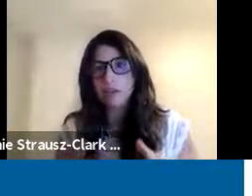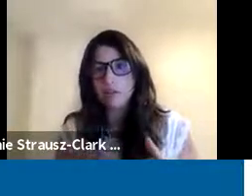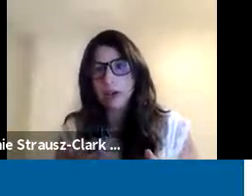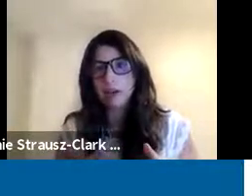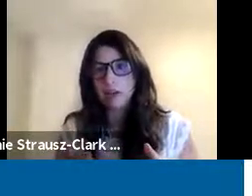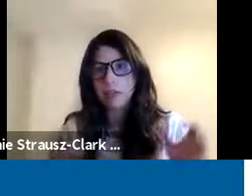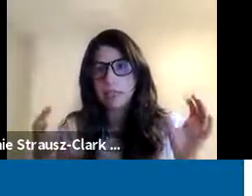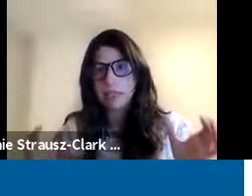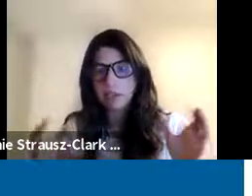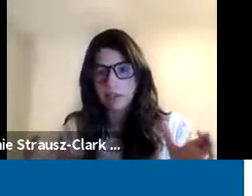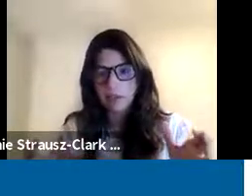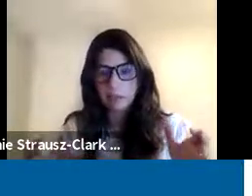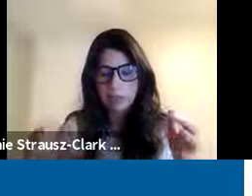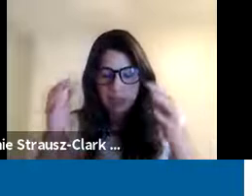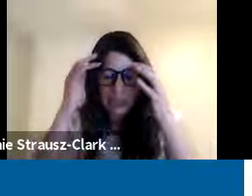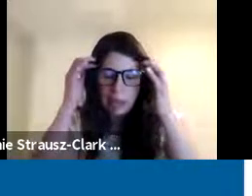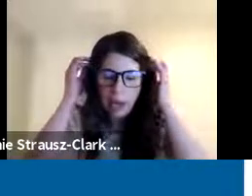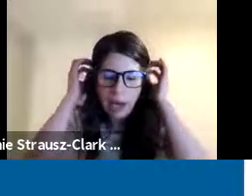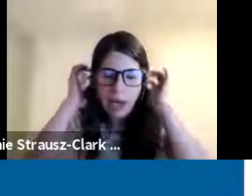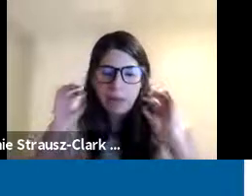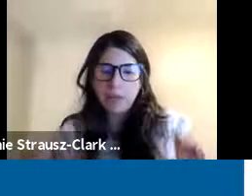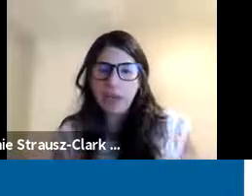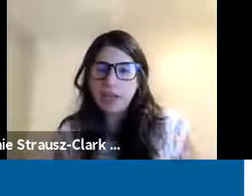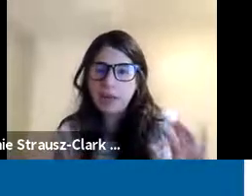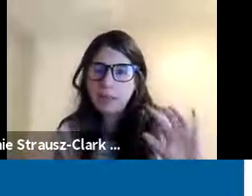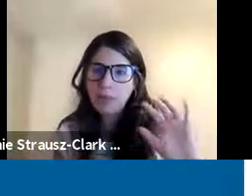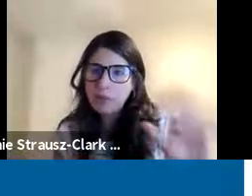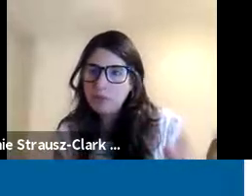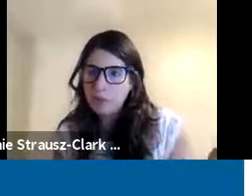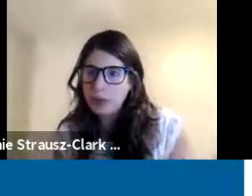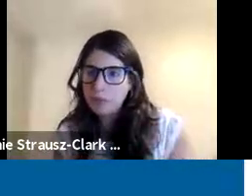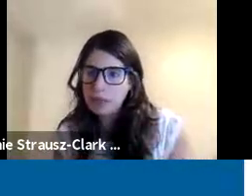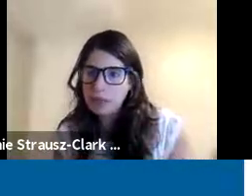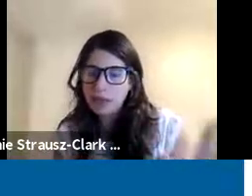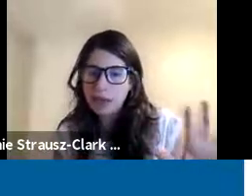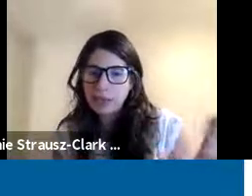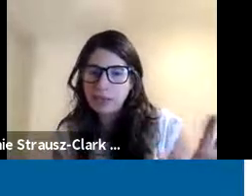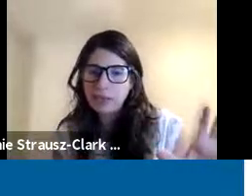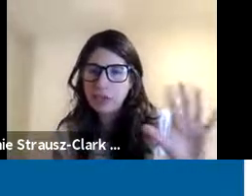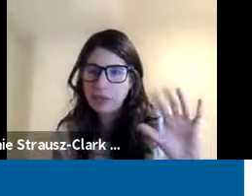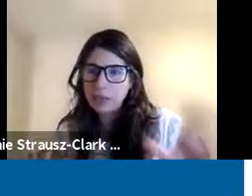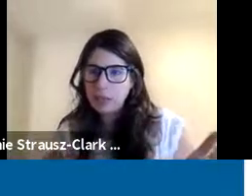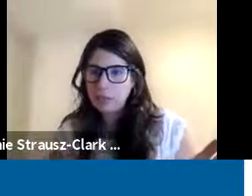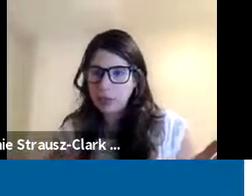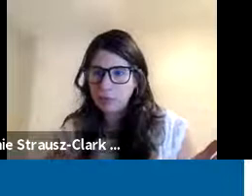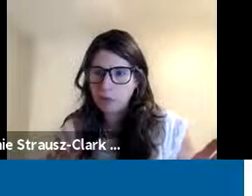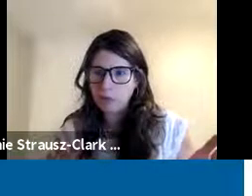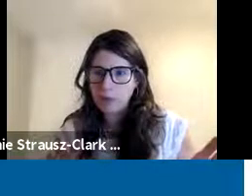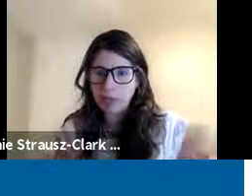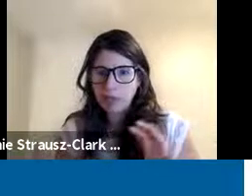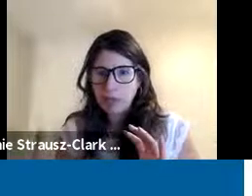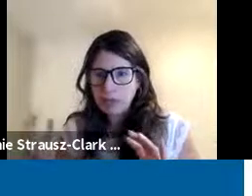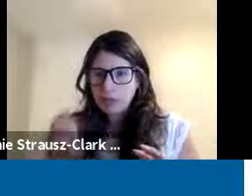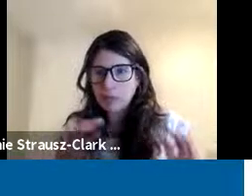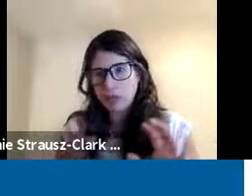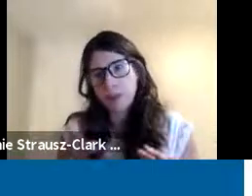your feedback on these key themes. And then members of the public, guests, you're going to stay in the main room with me.